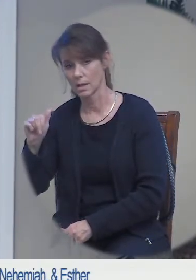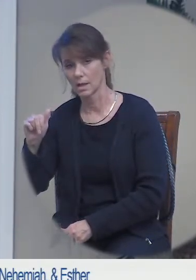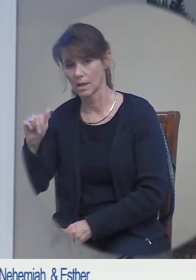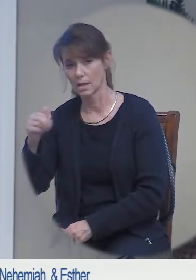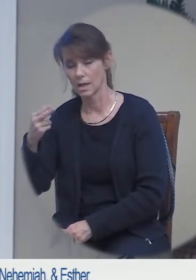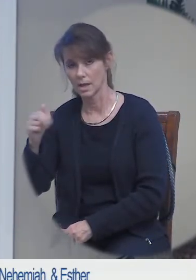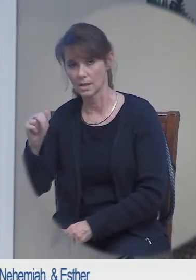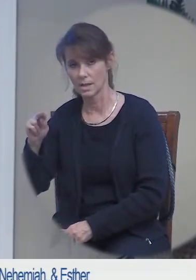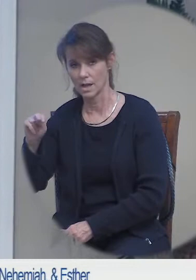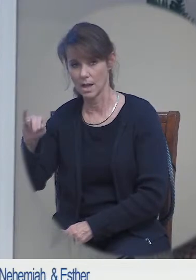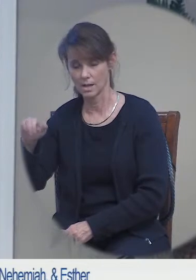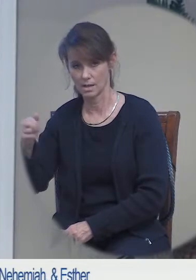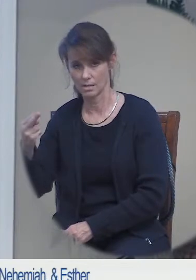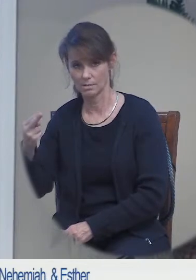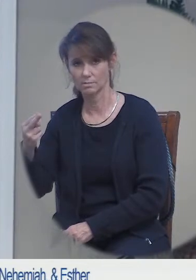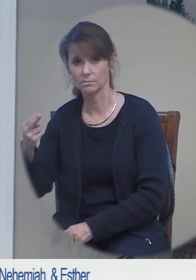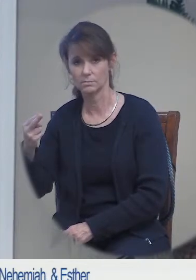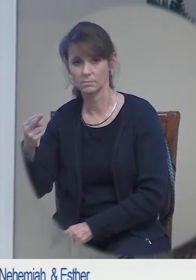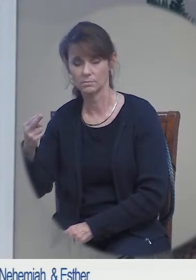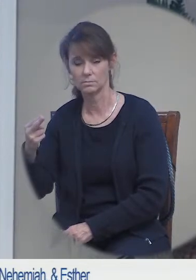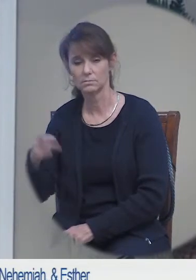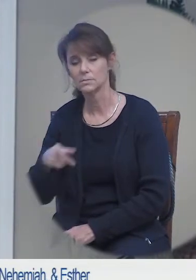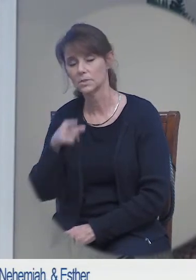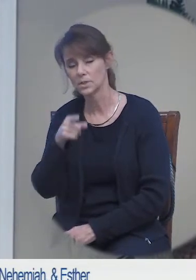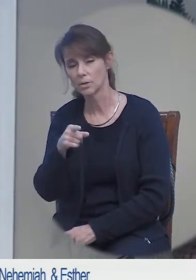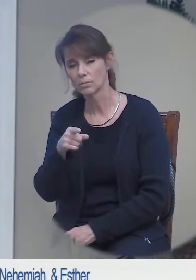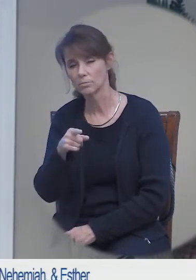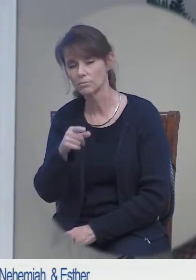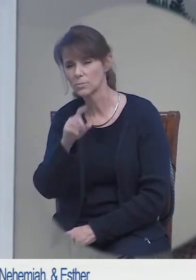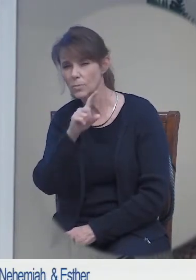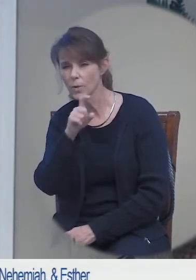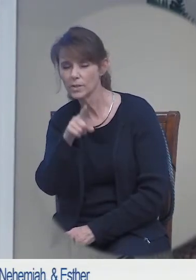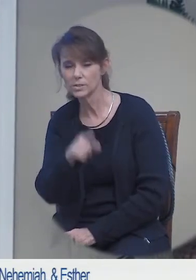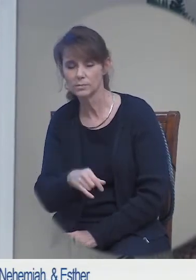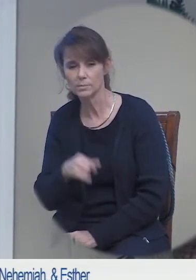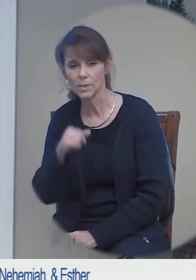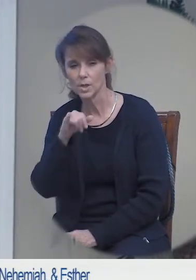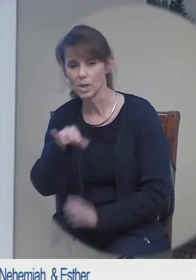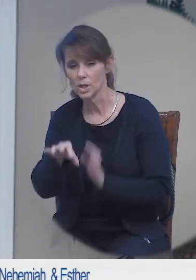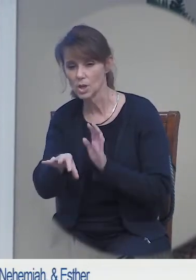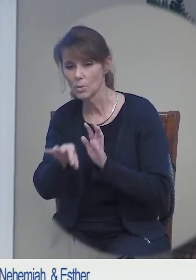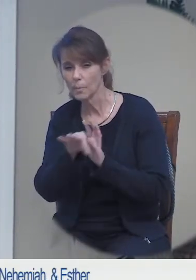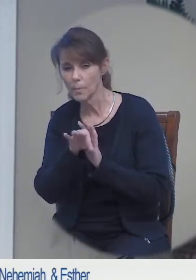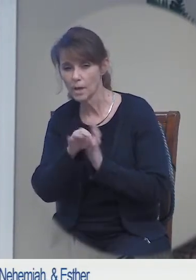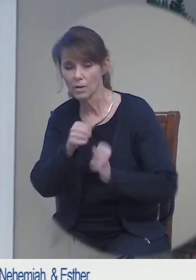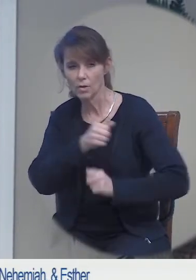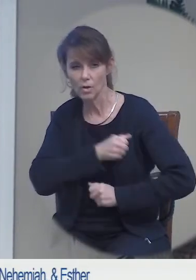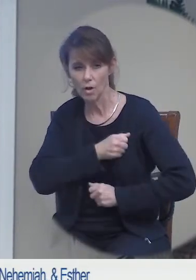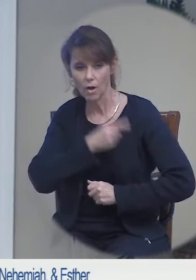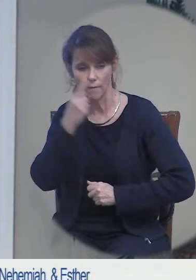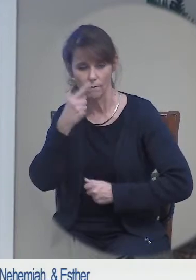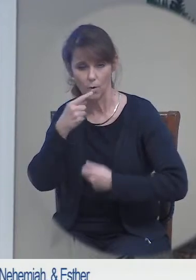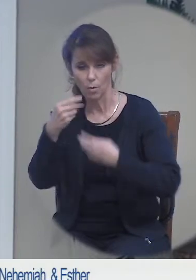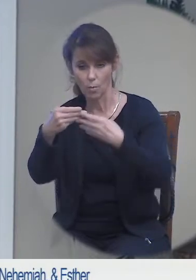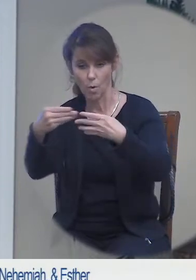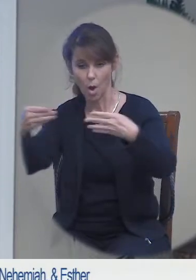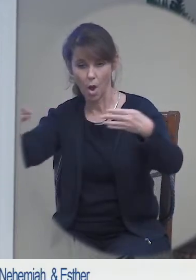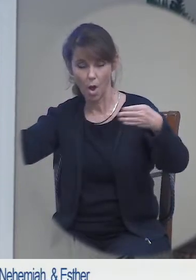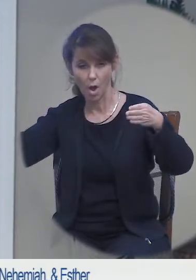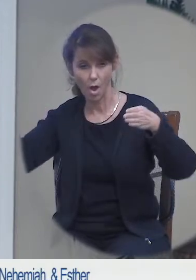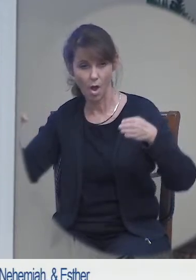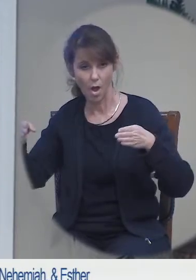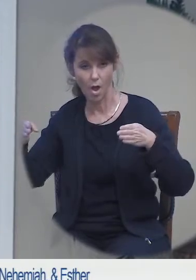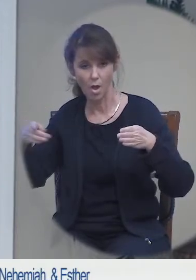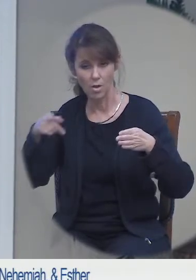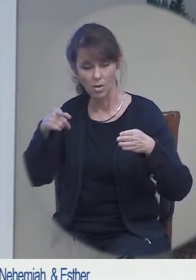you're going to pick a guard for a palace wall, what kind of characteristics would you look for? Okay? You're